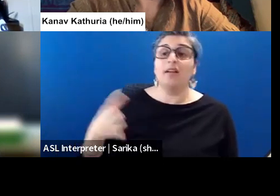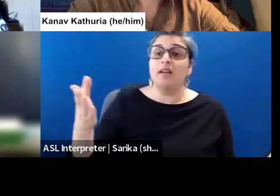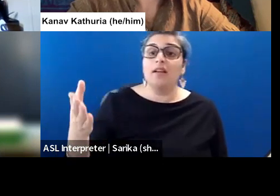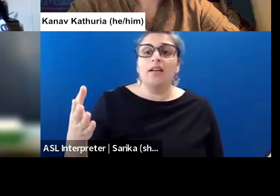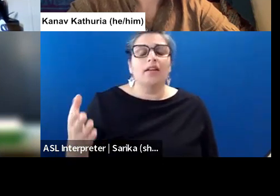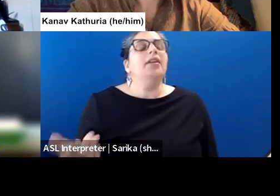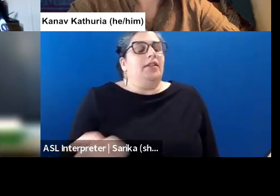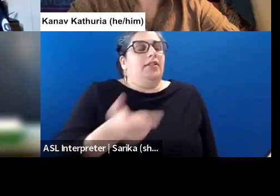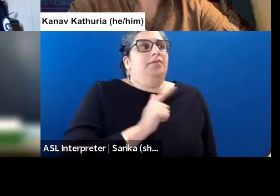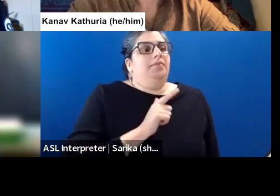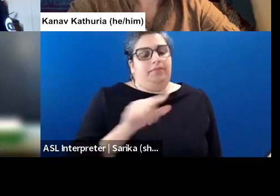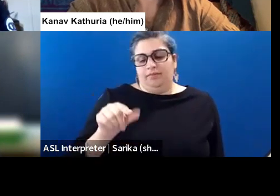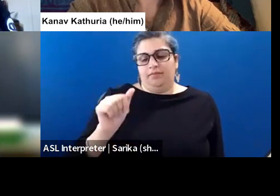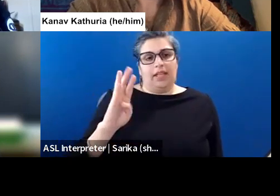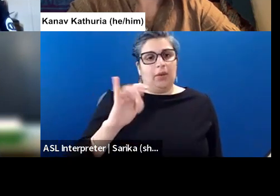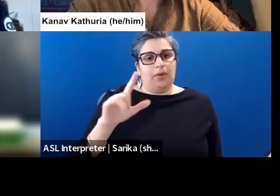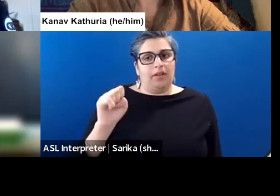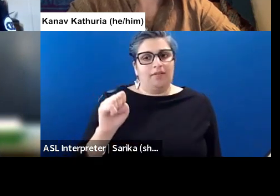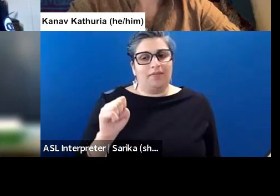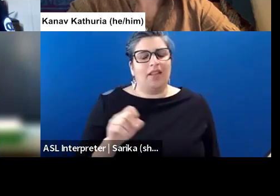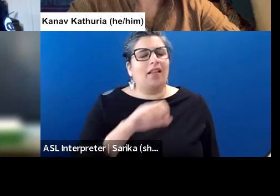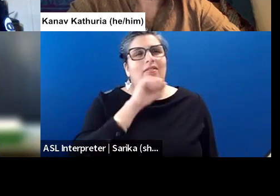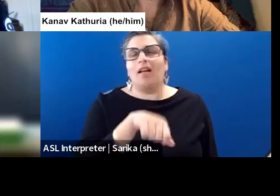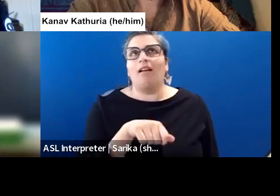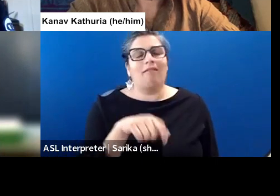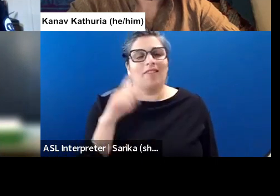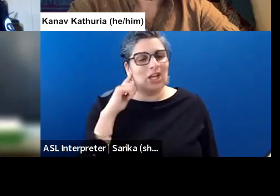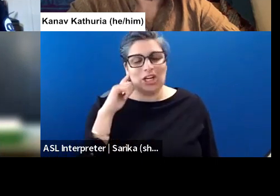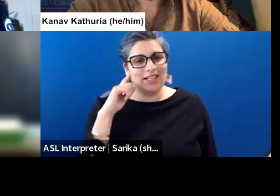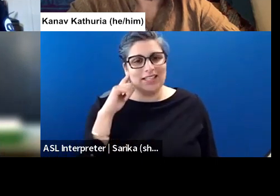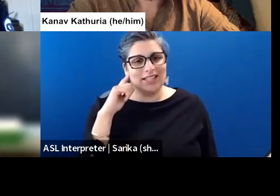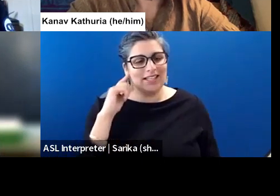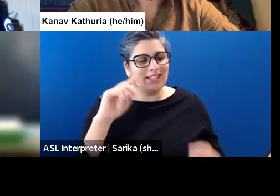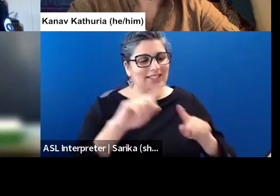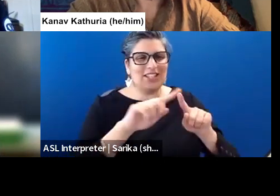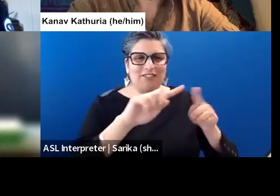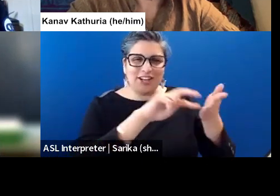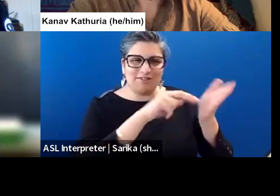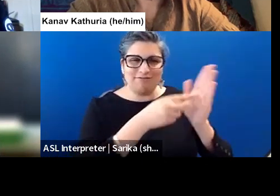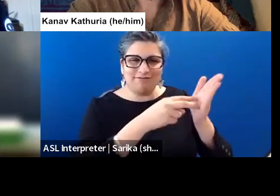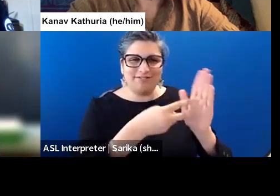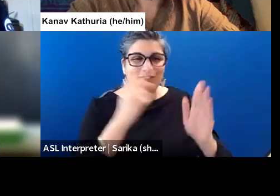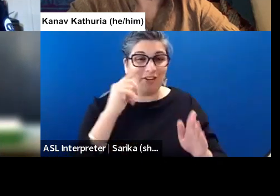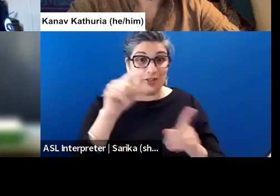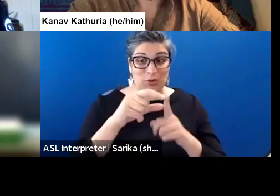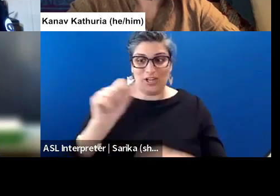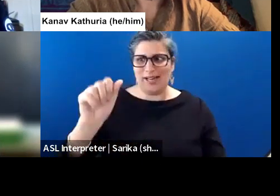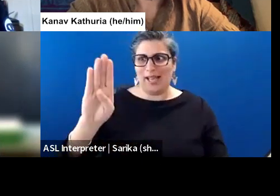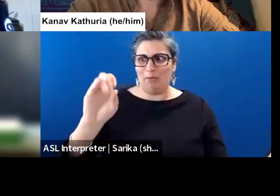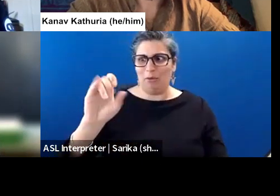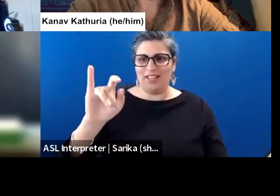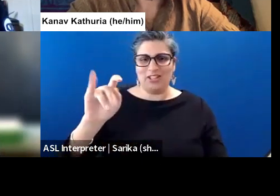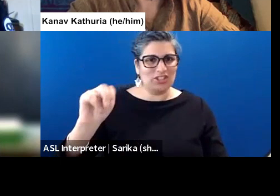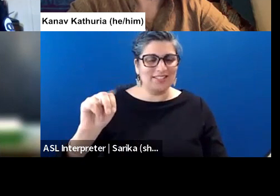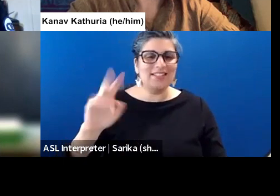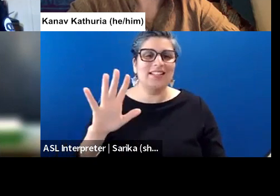This is Gabriel. I love hearing people's definitions of abolition because I think everyone says